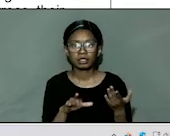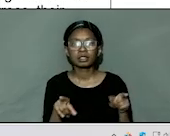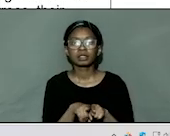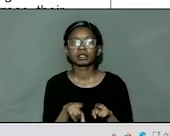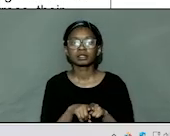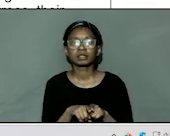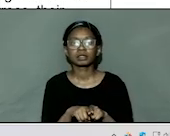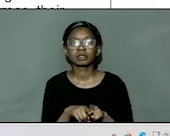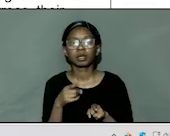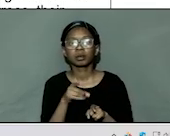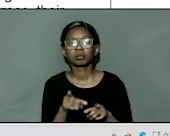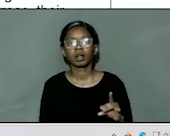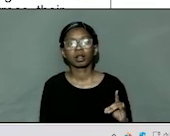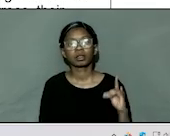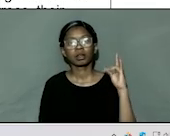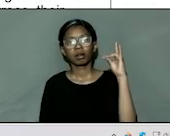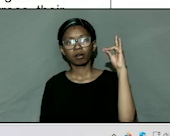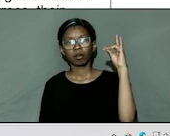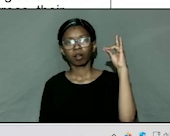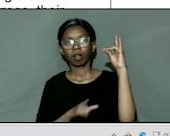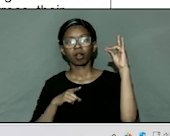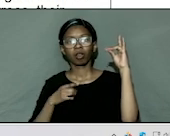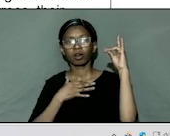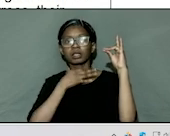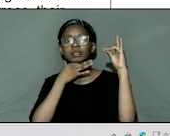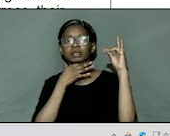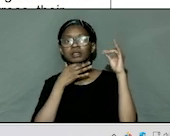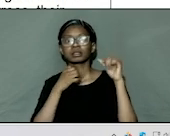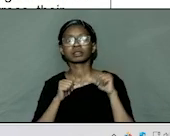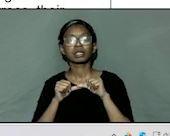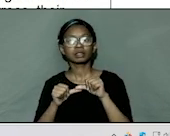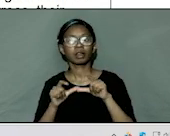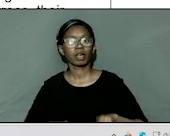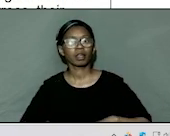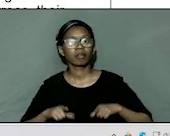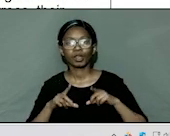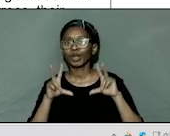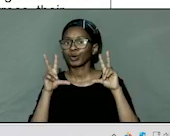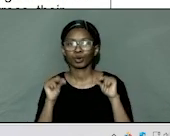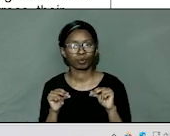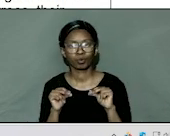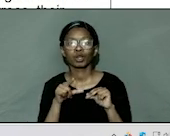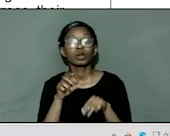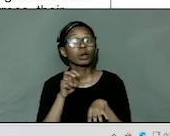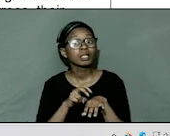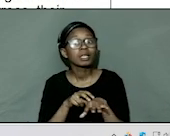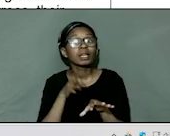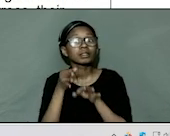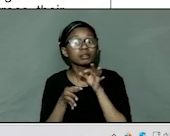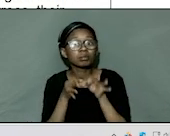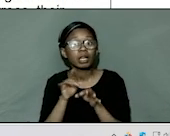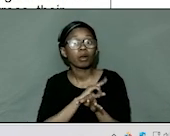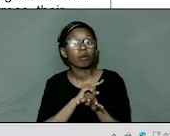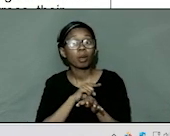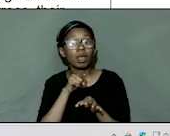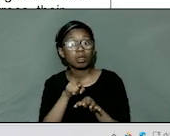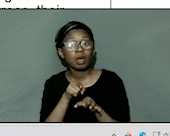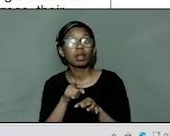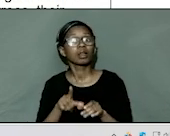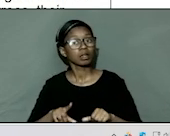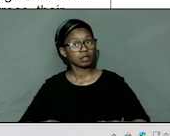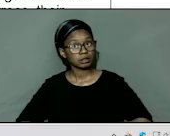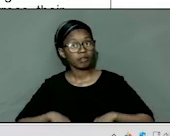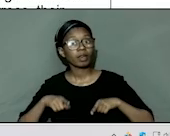necks survive, and then that's it. You must explain why they survive. You